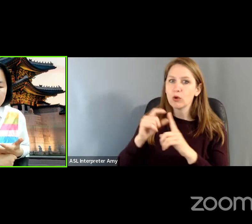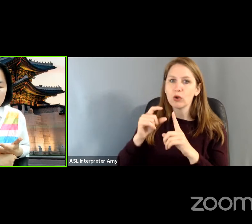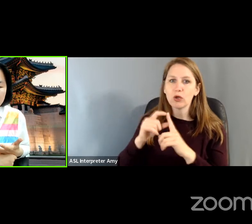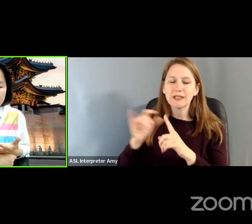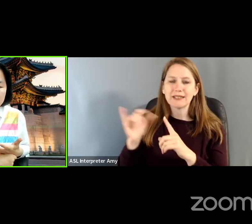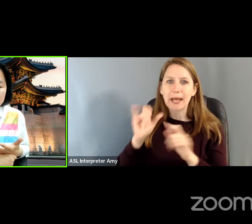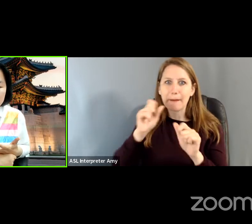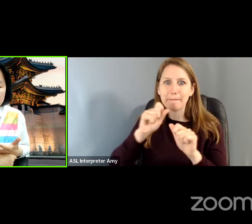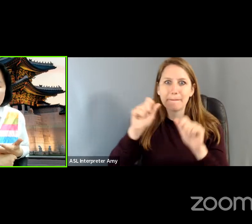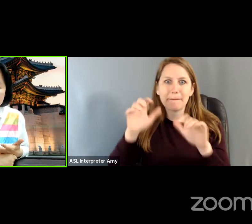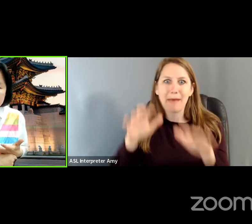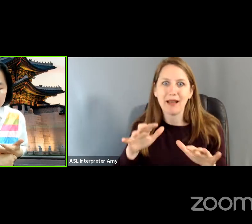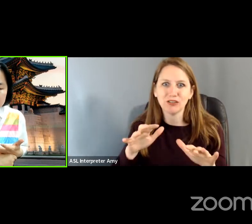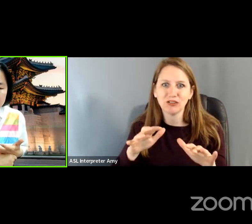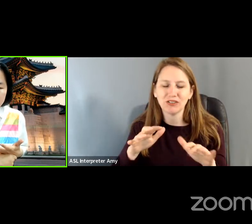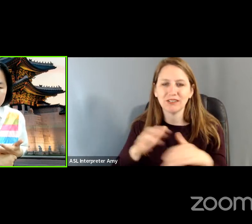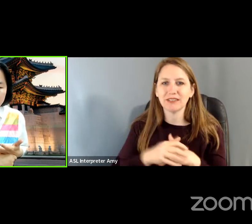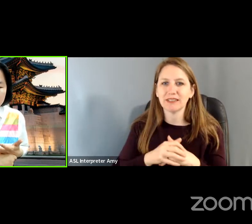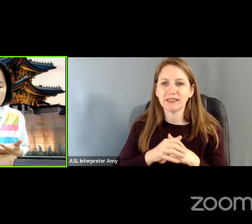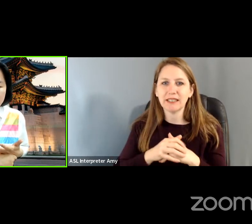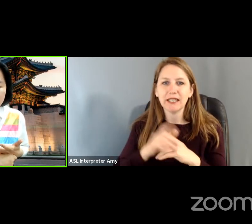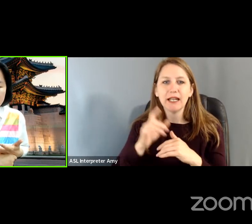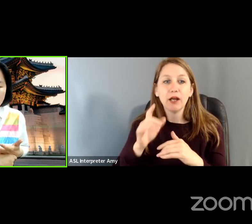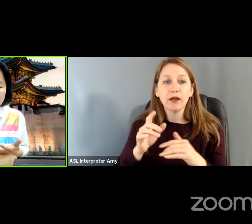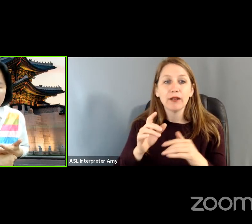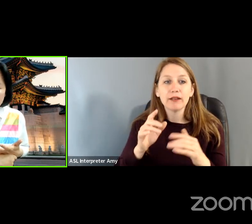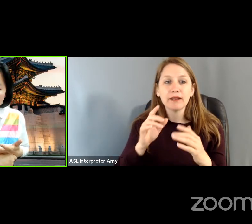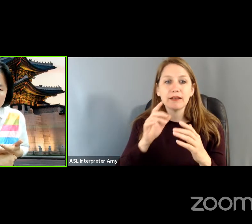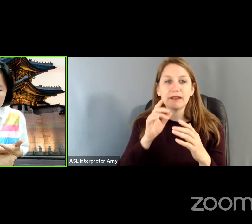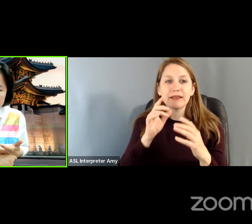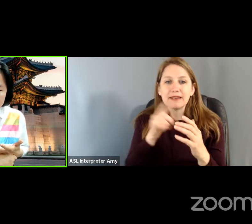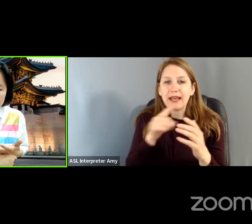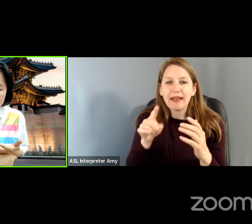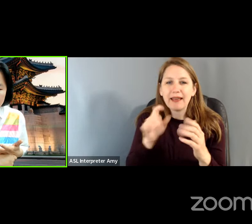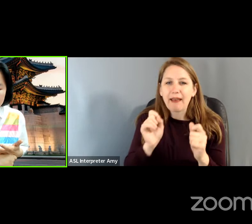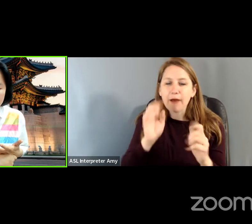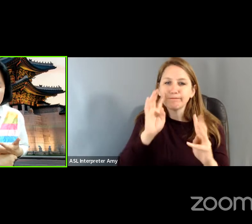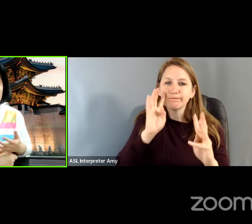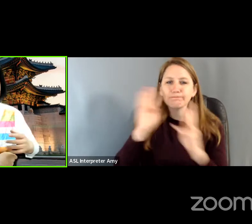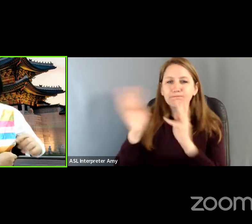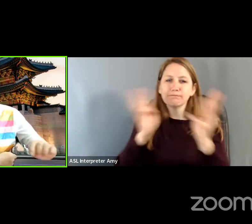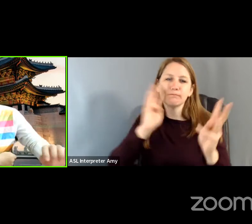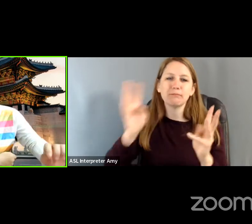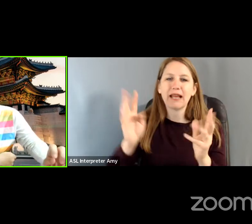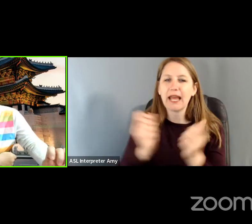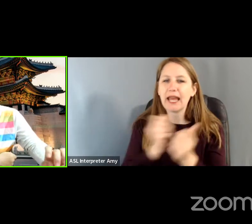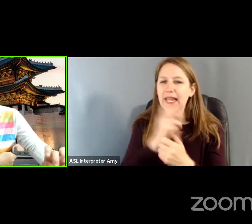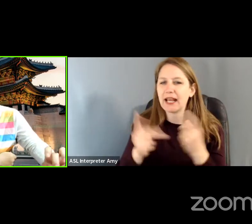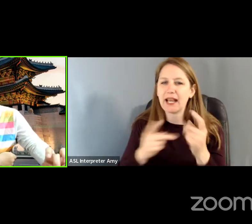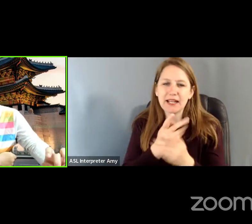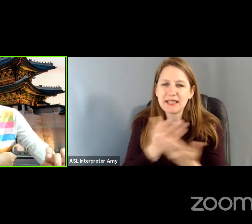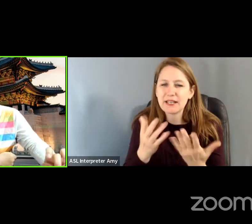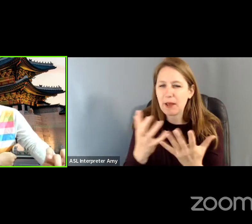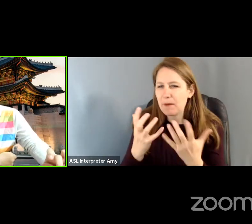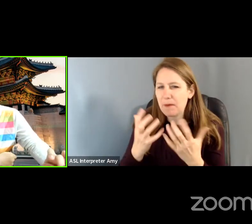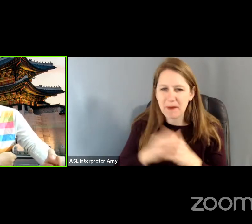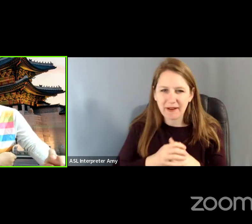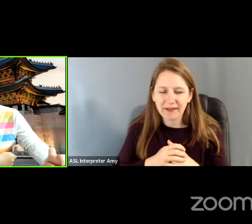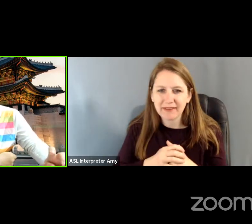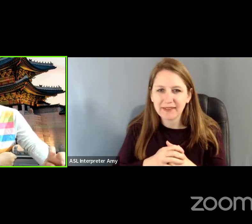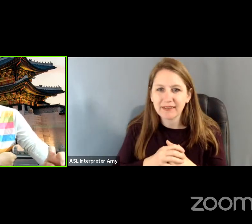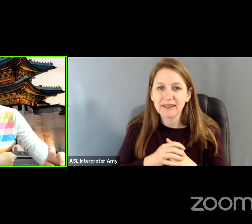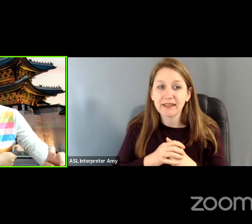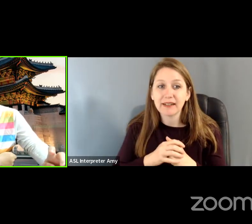they came to life in an instant and made what they wanted. There were times when